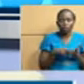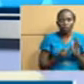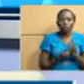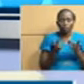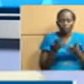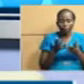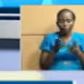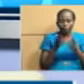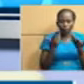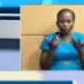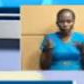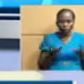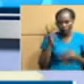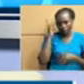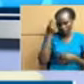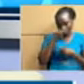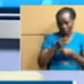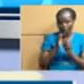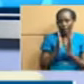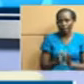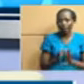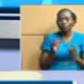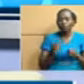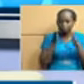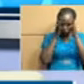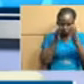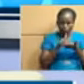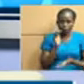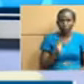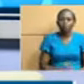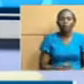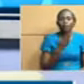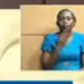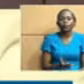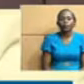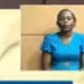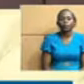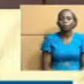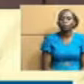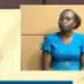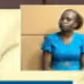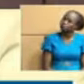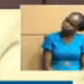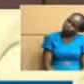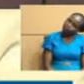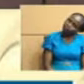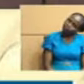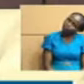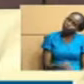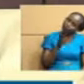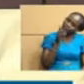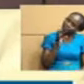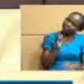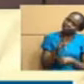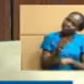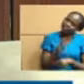with which the policymakers should be looking at social protection. Thank you. Thank you. You have Lydia's question in 30 seconds